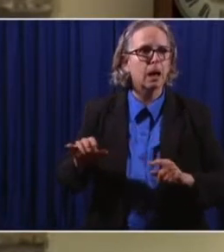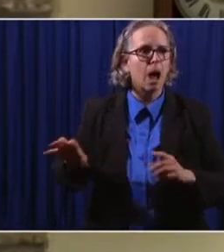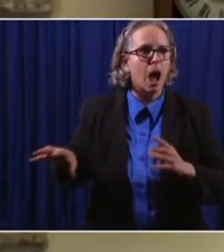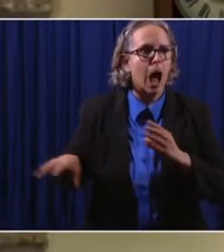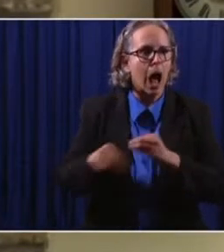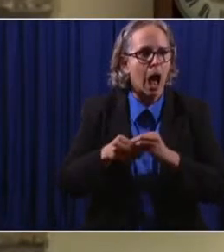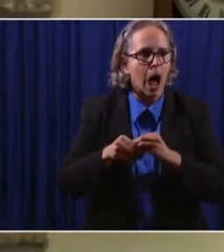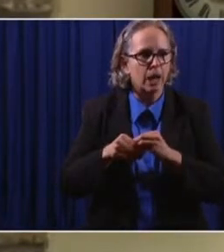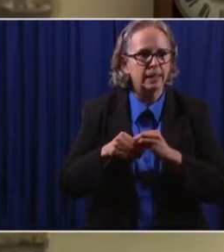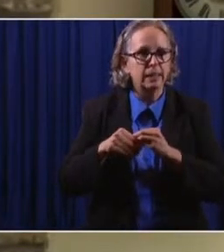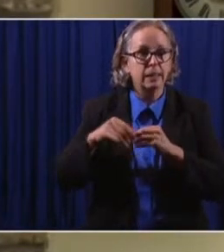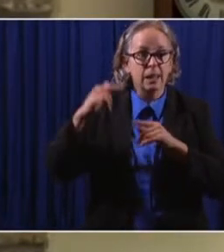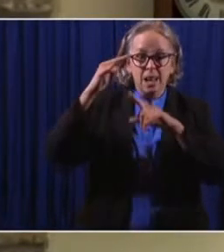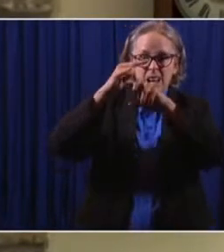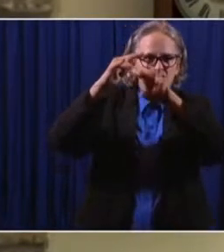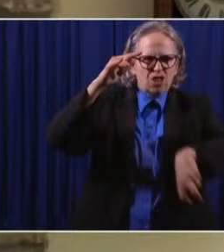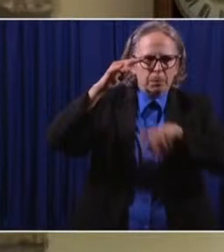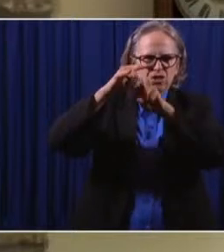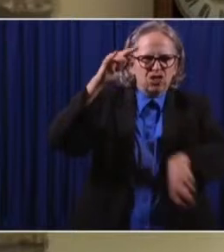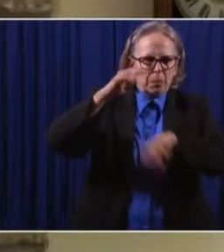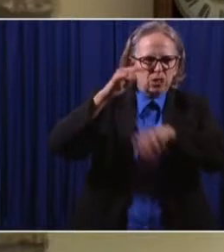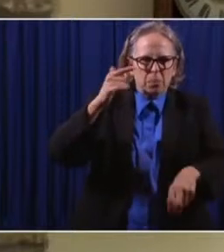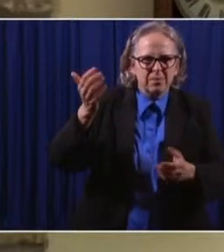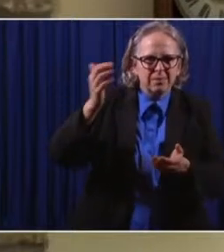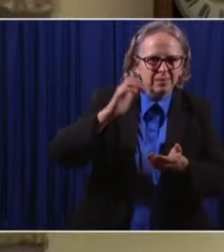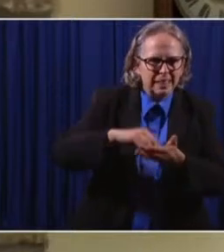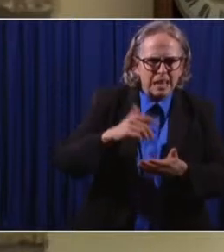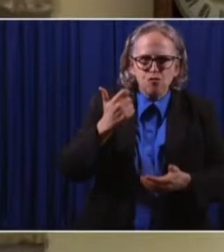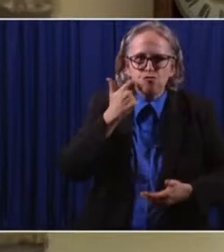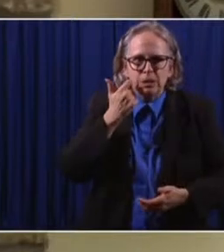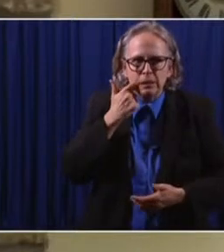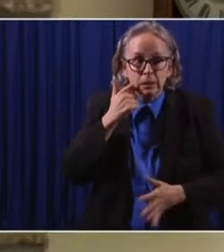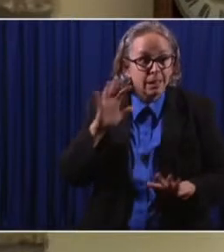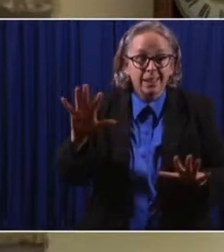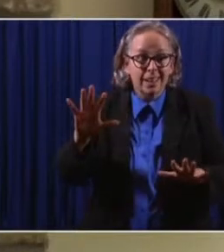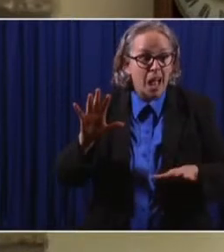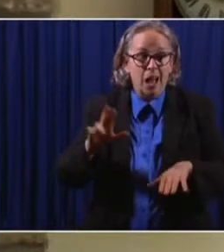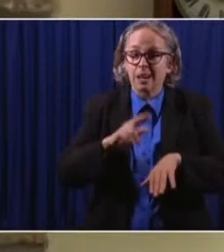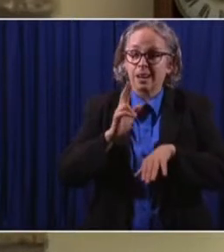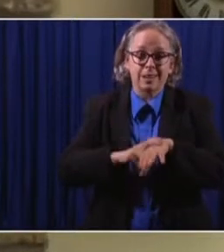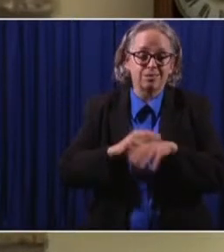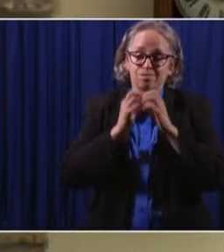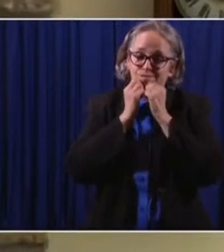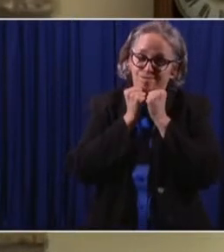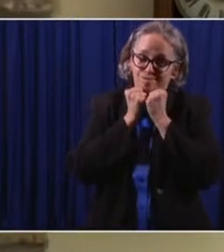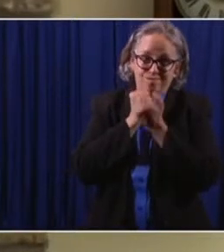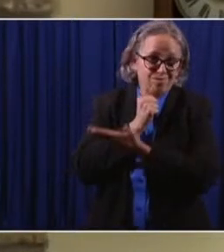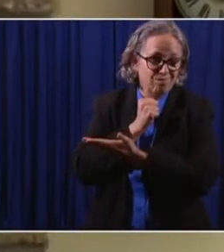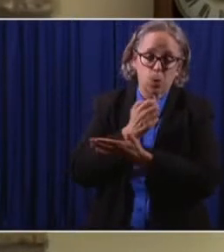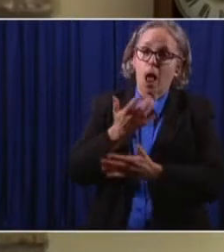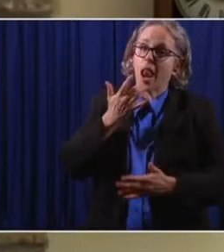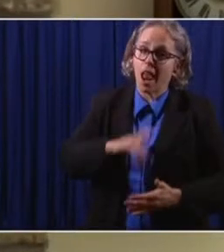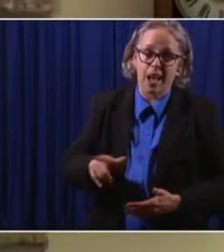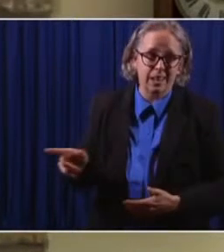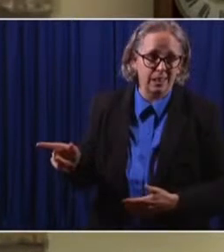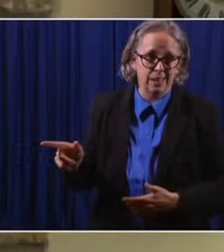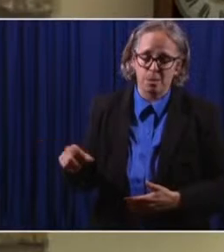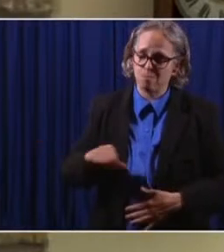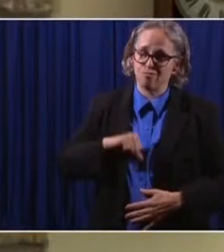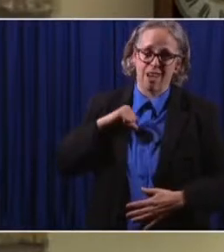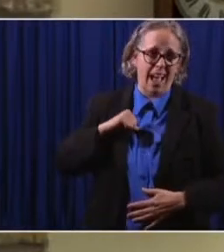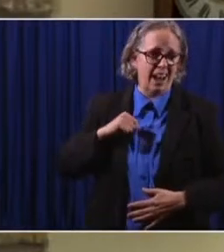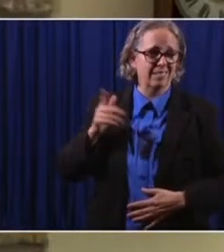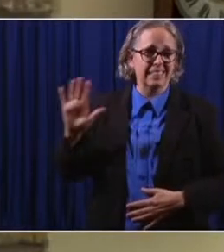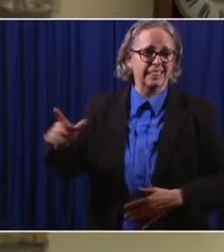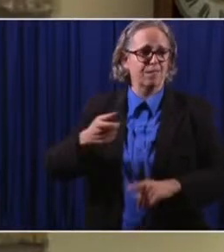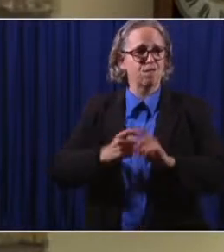actually. So Jim's a treasure, a national treasure. We're very, very proud that he is from Greene County,